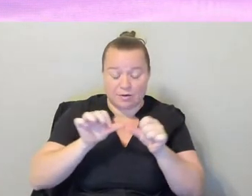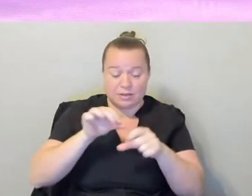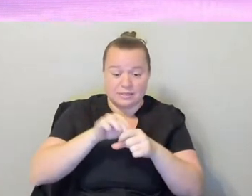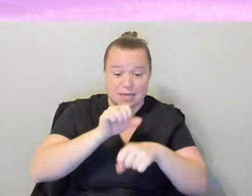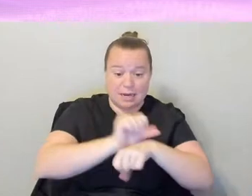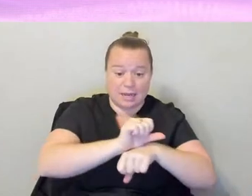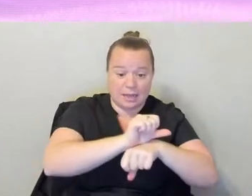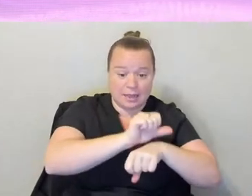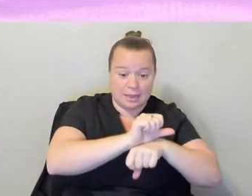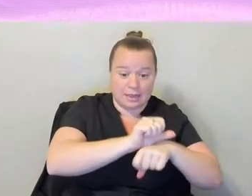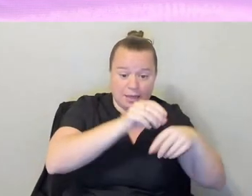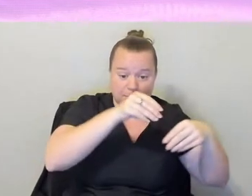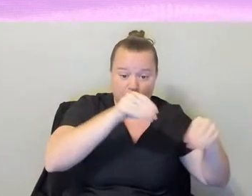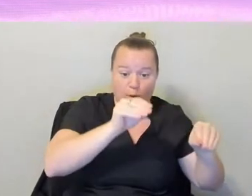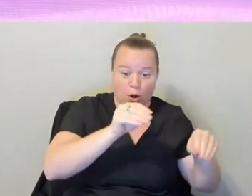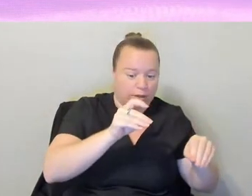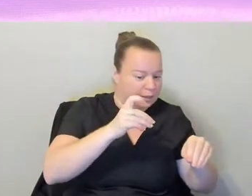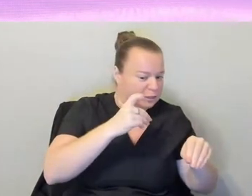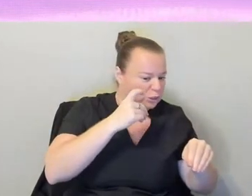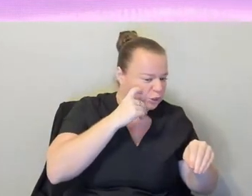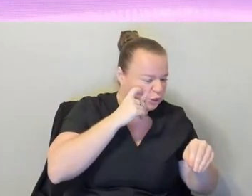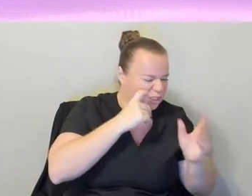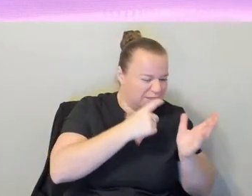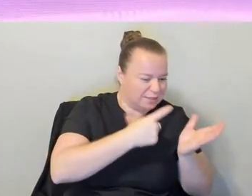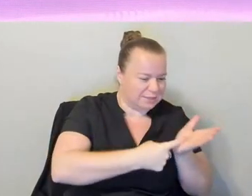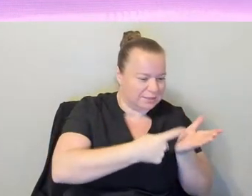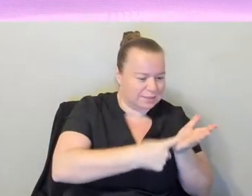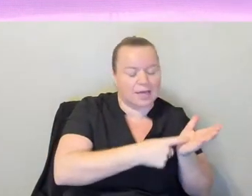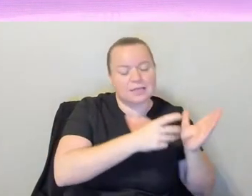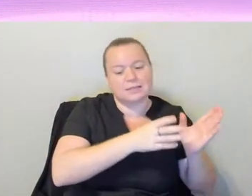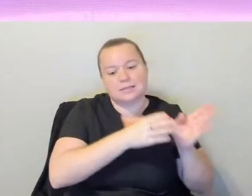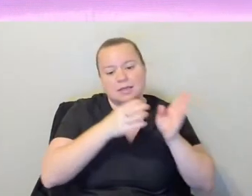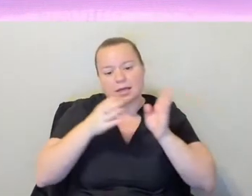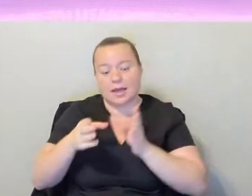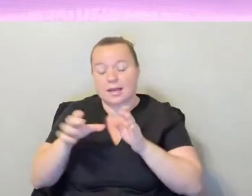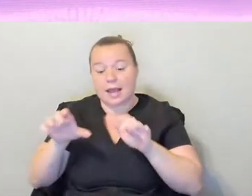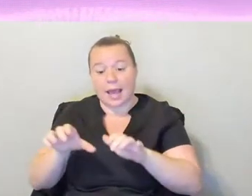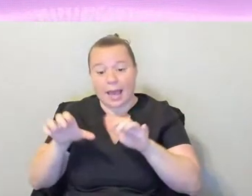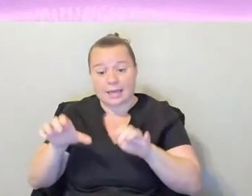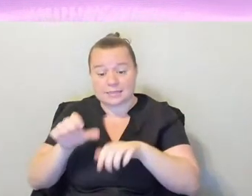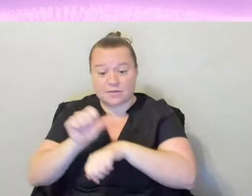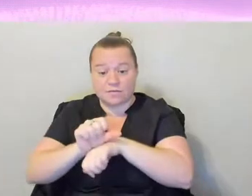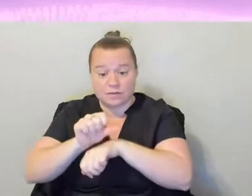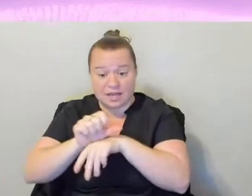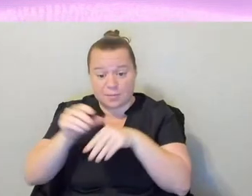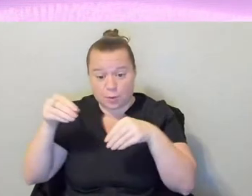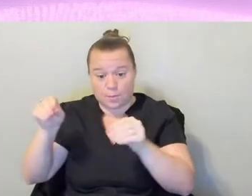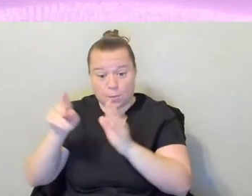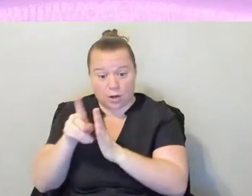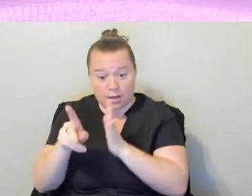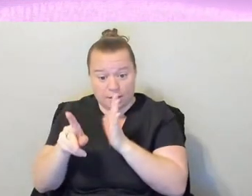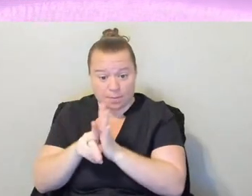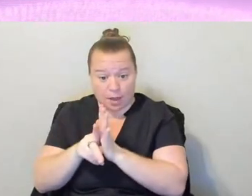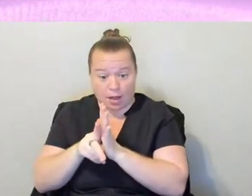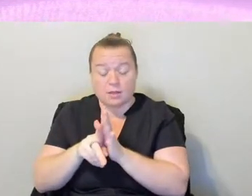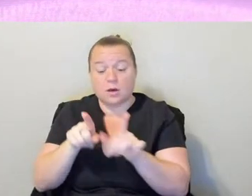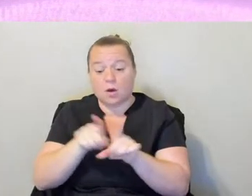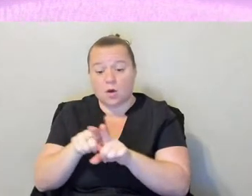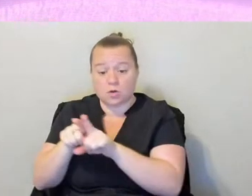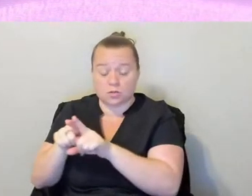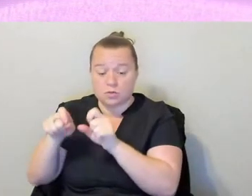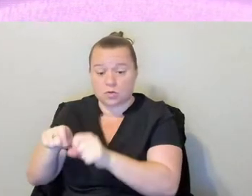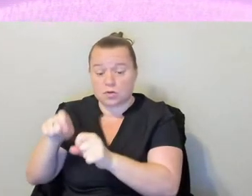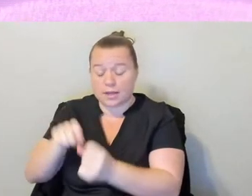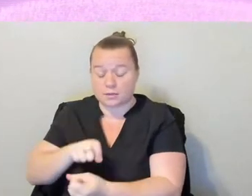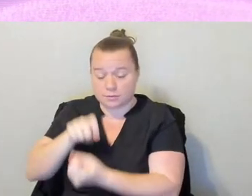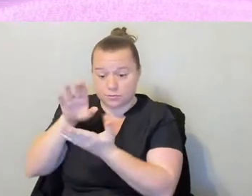Mr. Pislaru also highlighted. We have active labor market policies that can be also addressed specifically